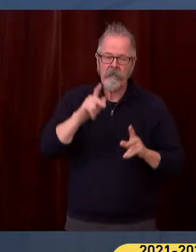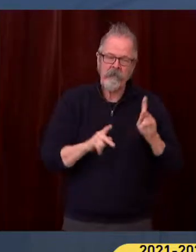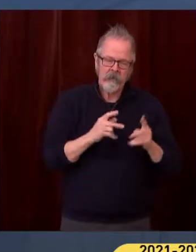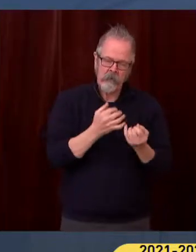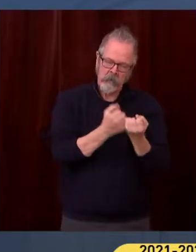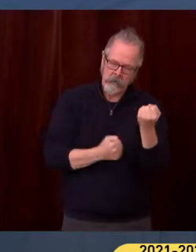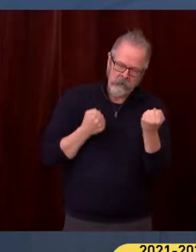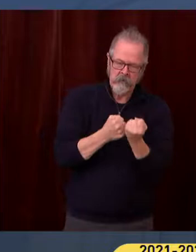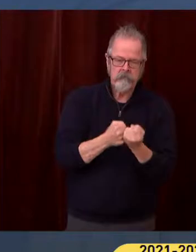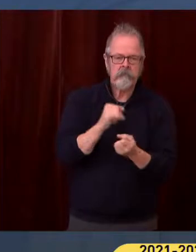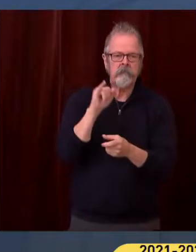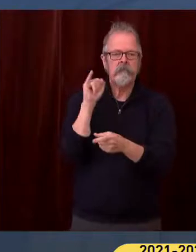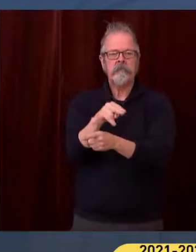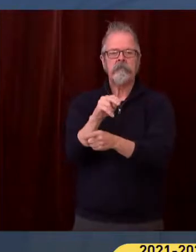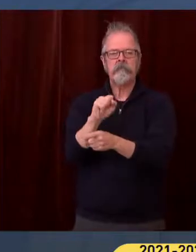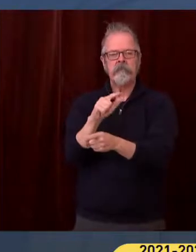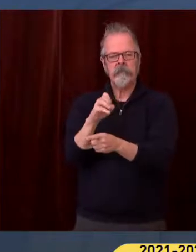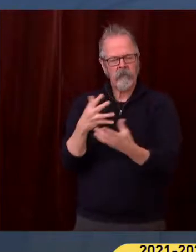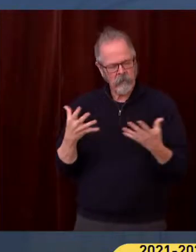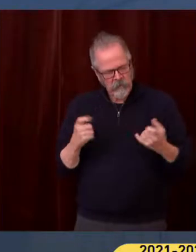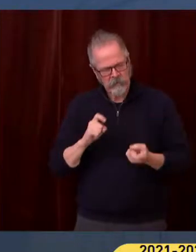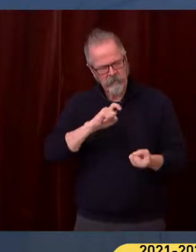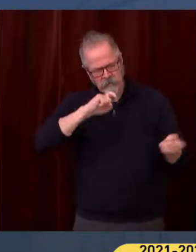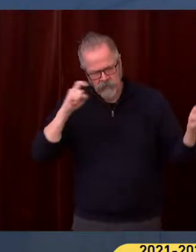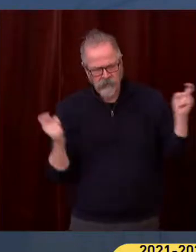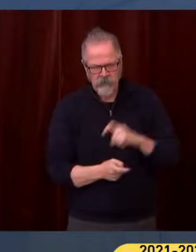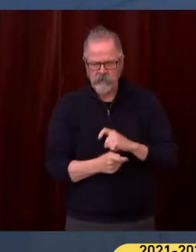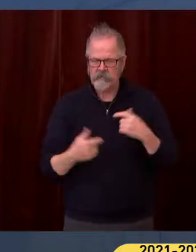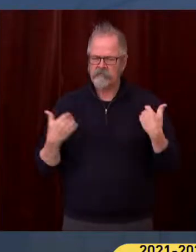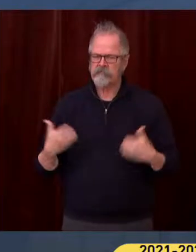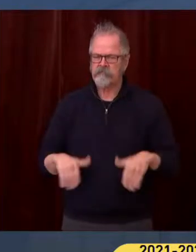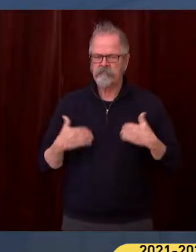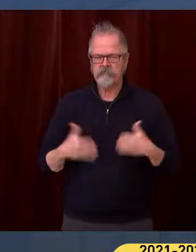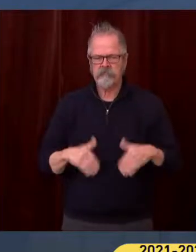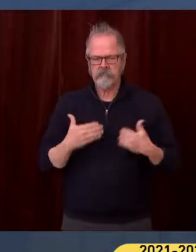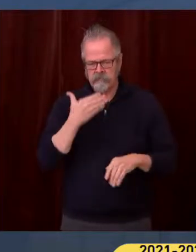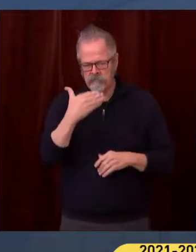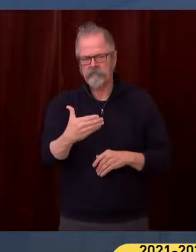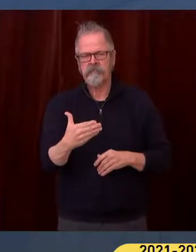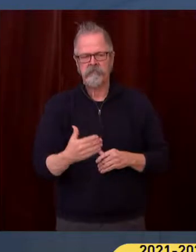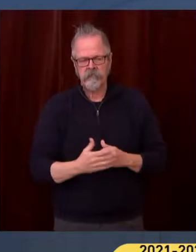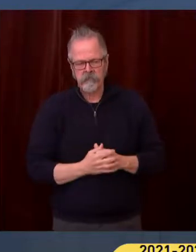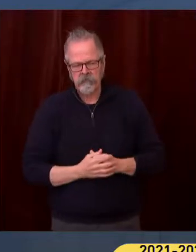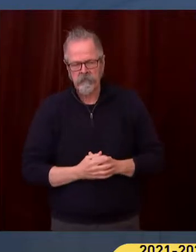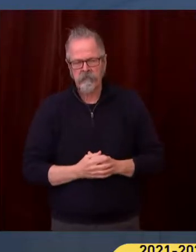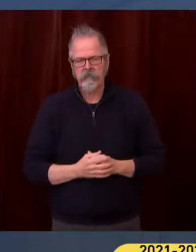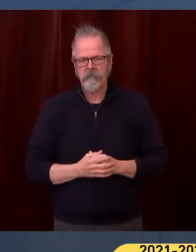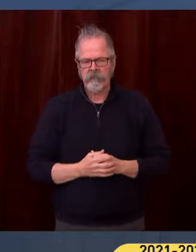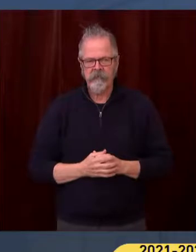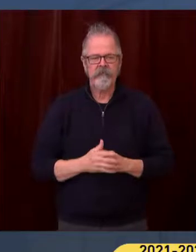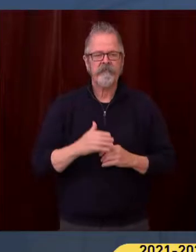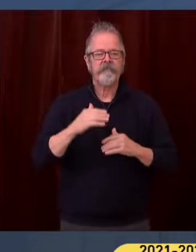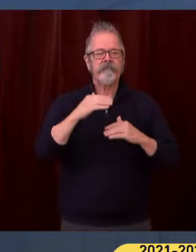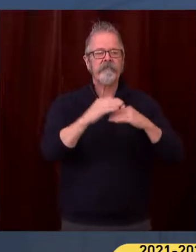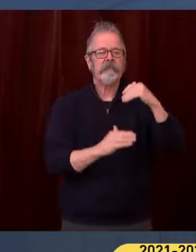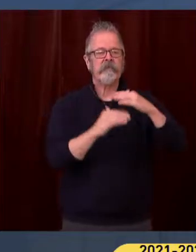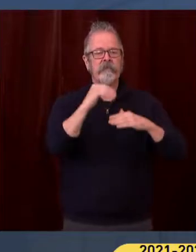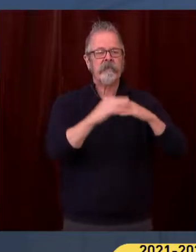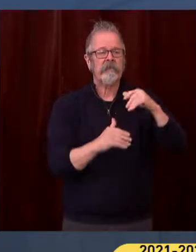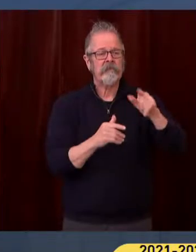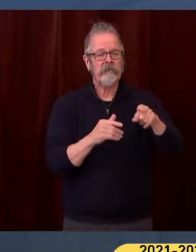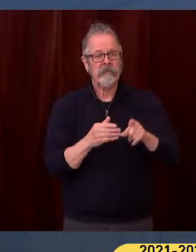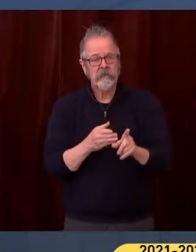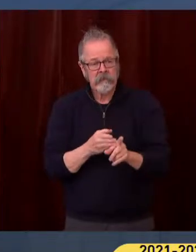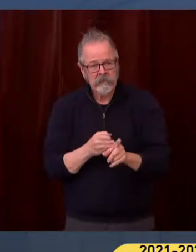in the building trades and other fossil fuel related industries. By including us in the thorough process of policy development,